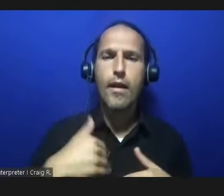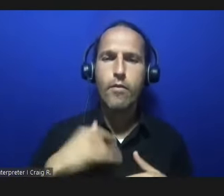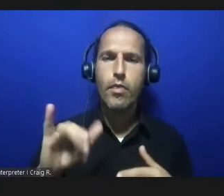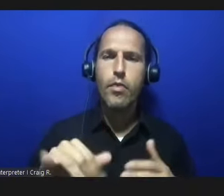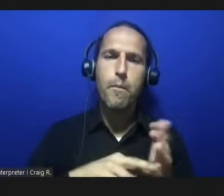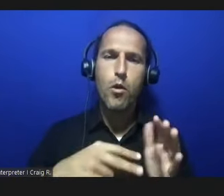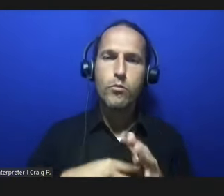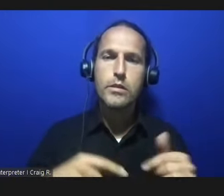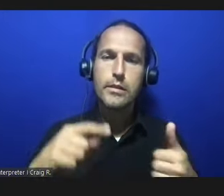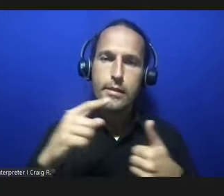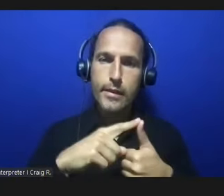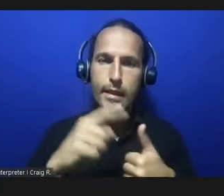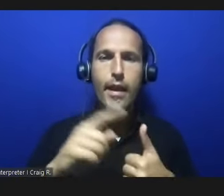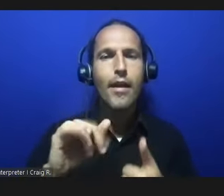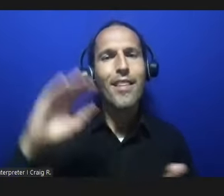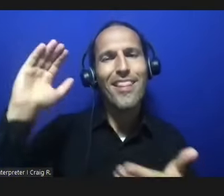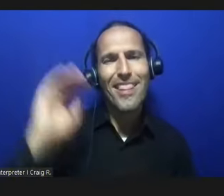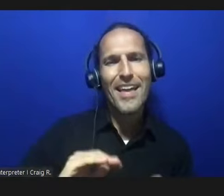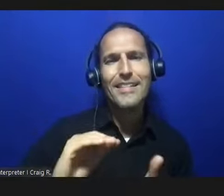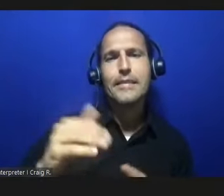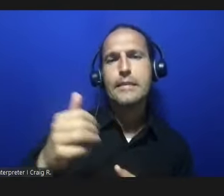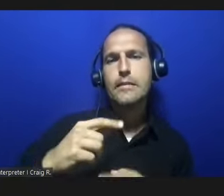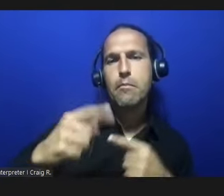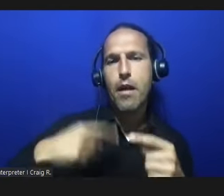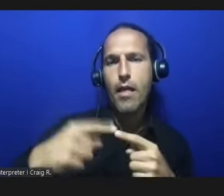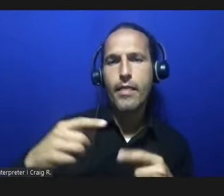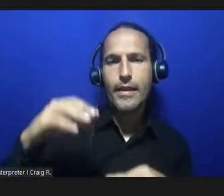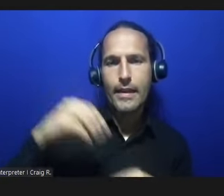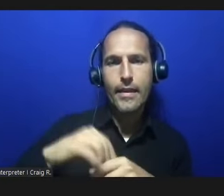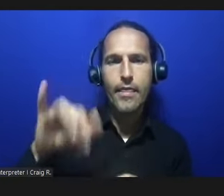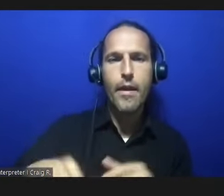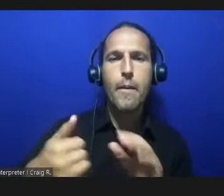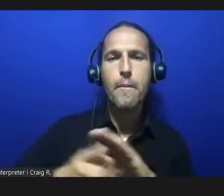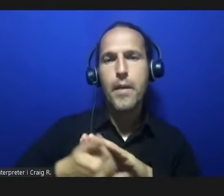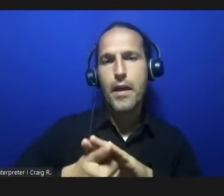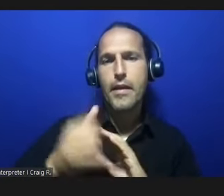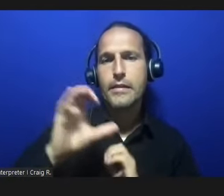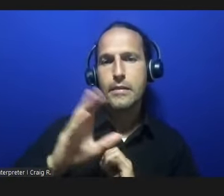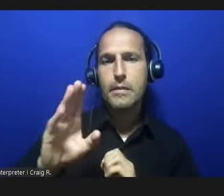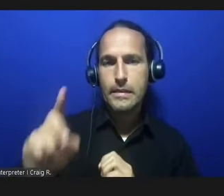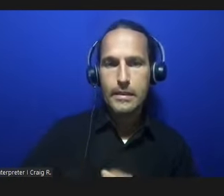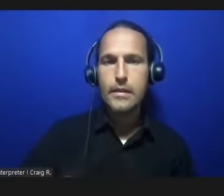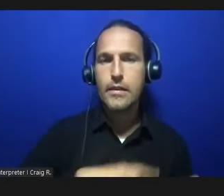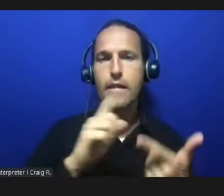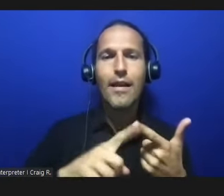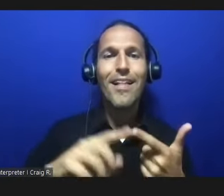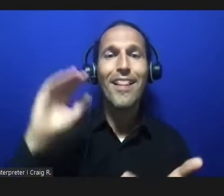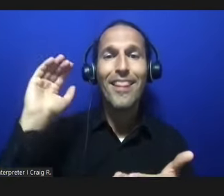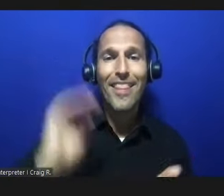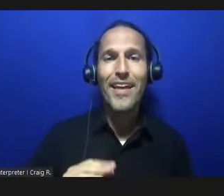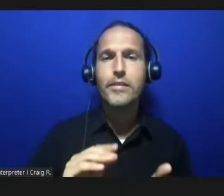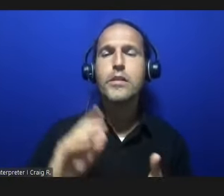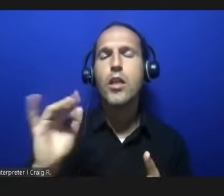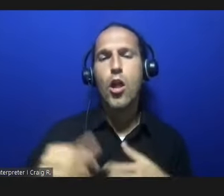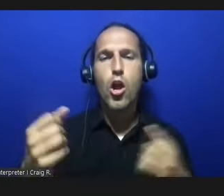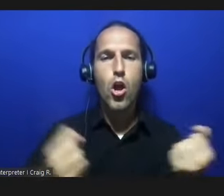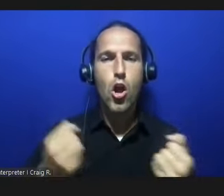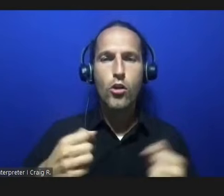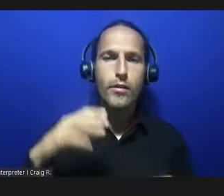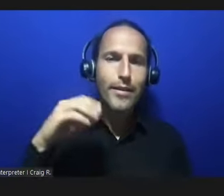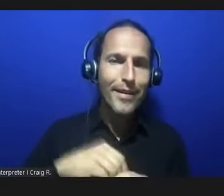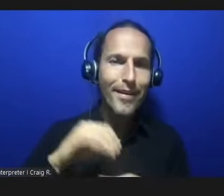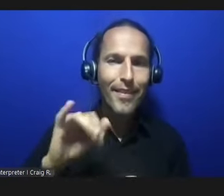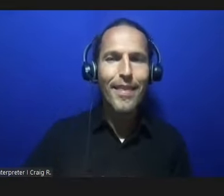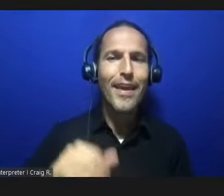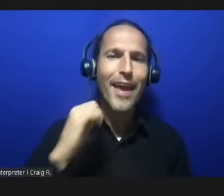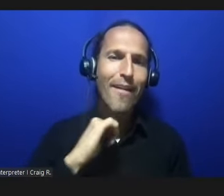would reduce daily vehicle miles traveled, or VMT, within the Manhattan Central Business District, reduce the number of vehicles entering the Manhattan Central Business